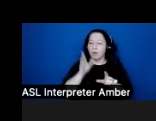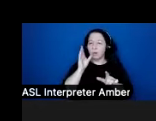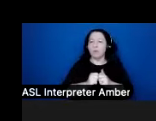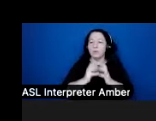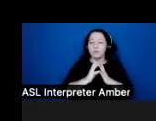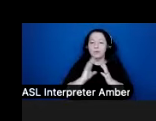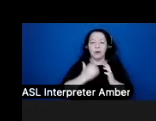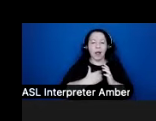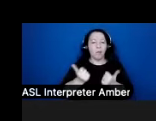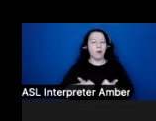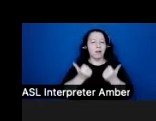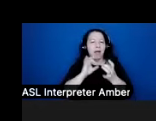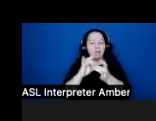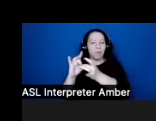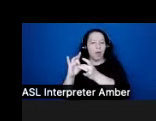life.